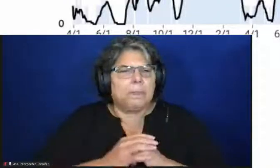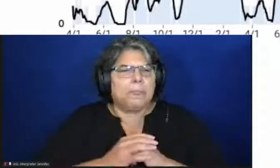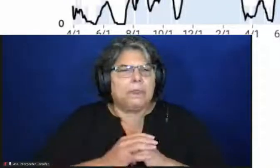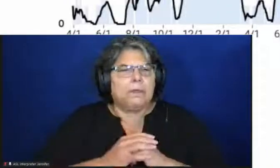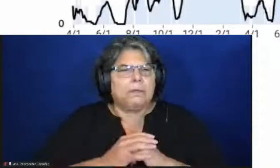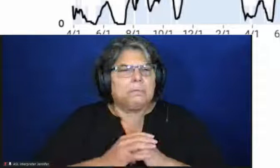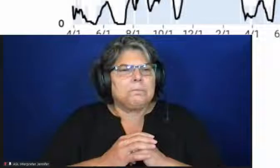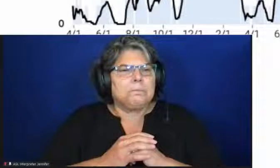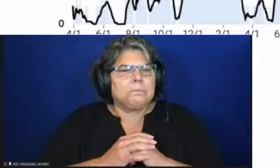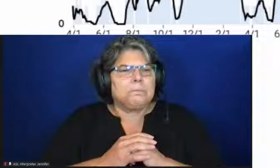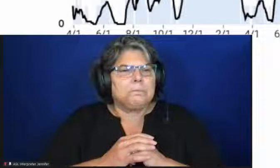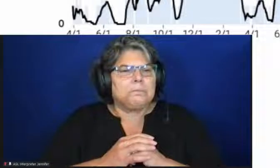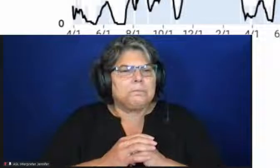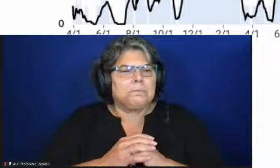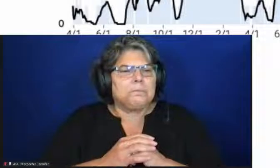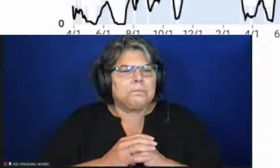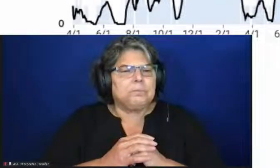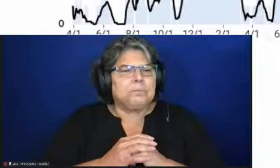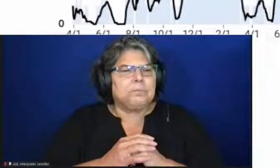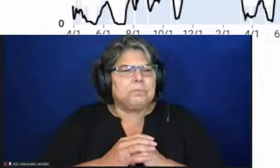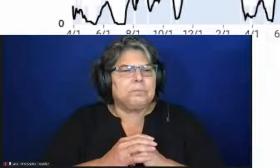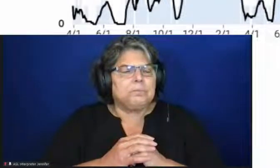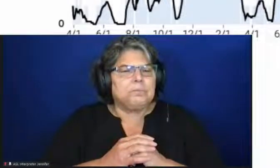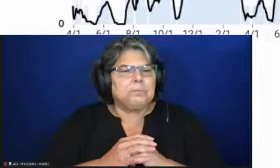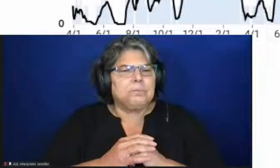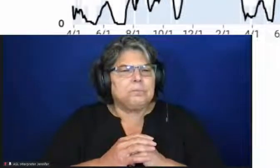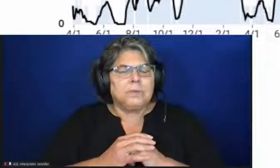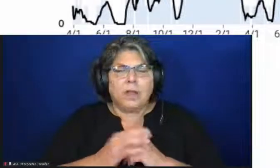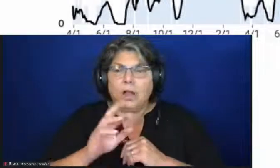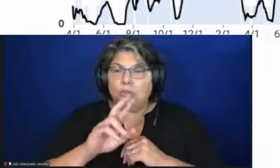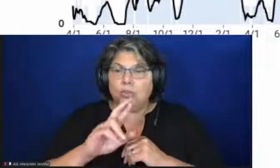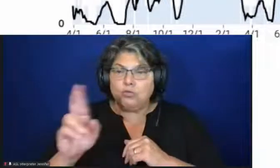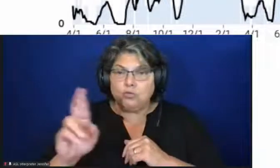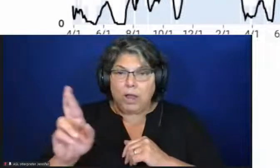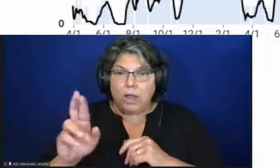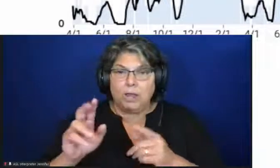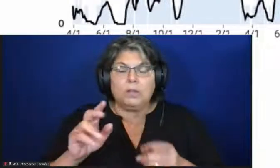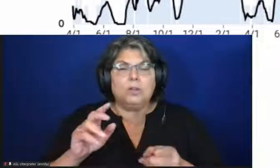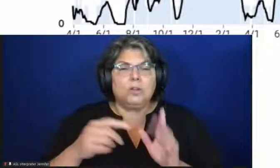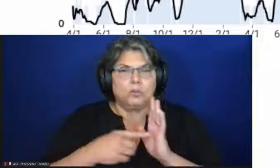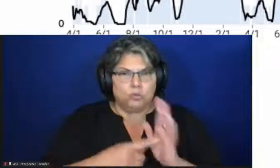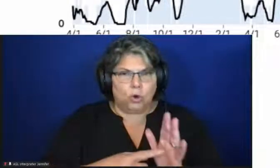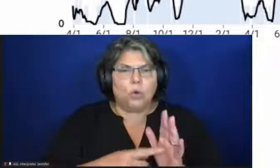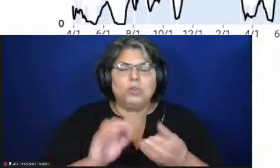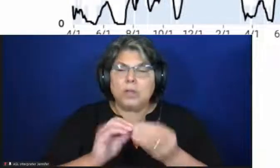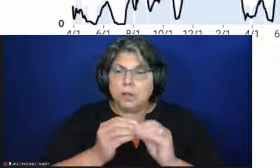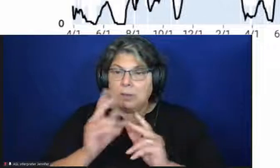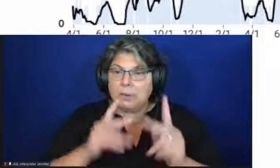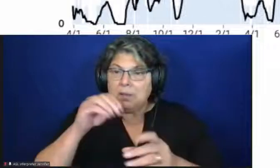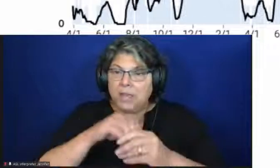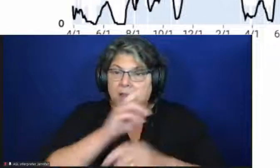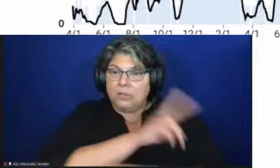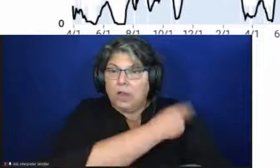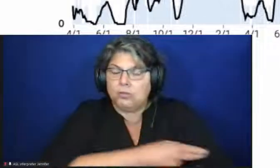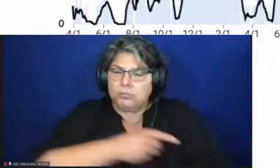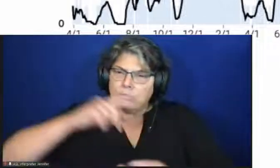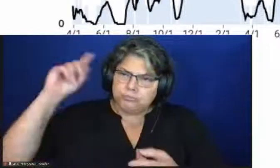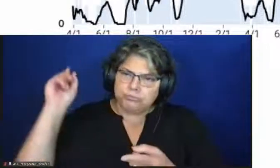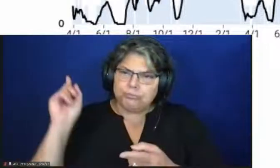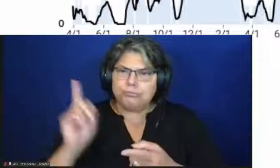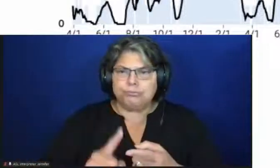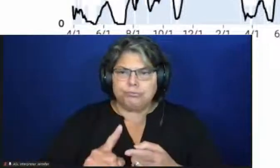go. The hospitalized patients, the chart on the right shows that that has decreased very nicely since